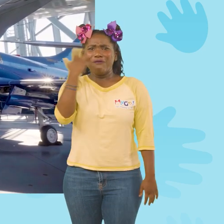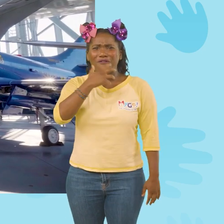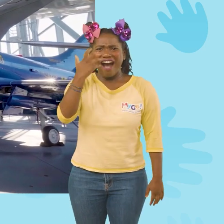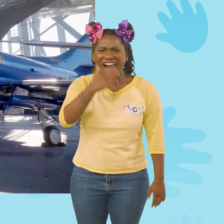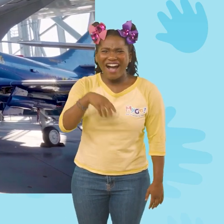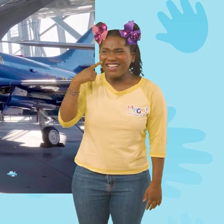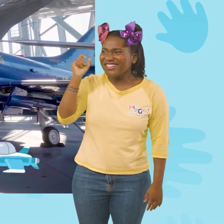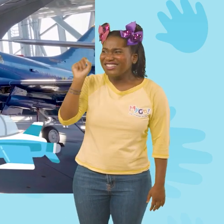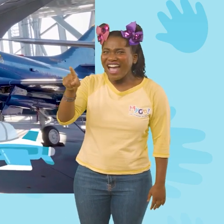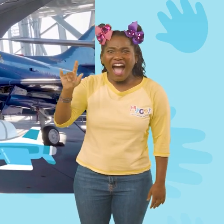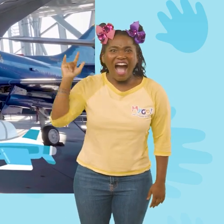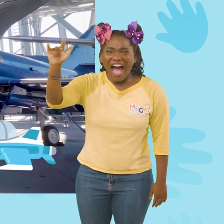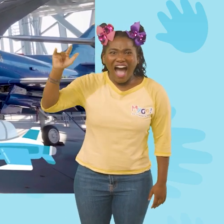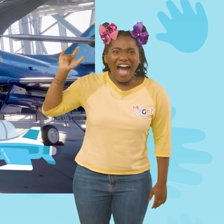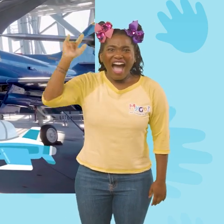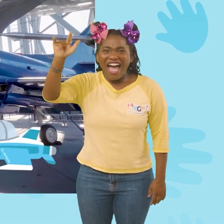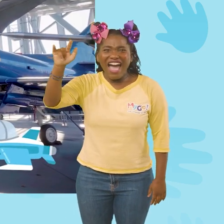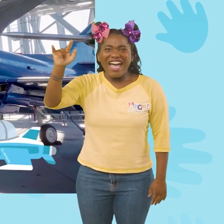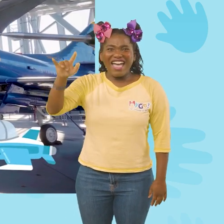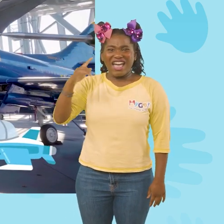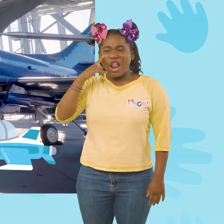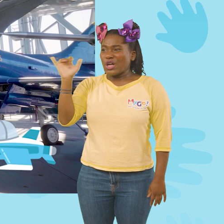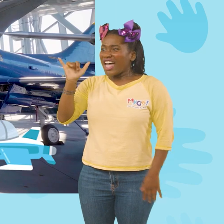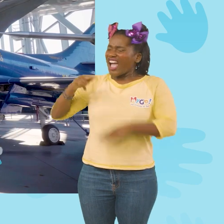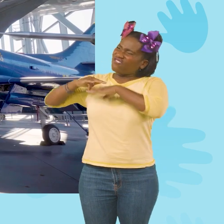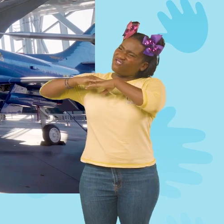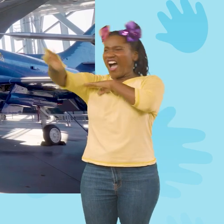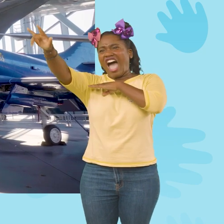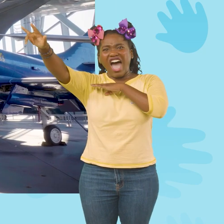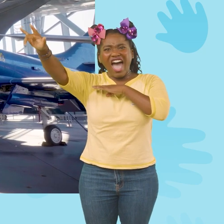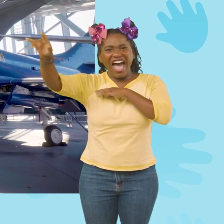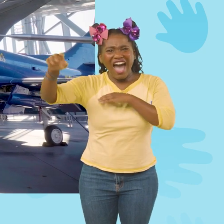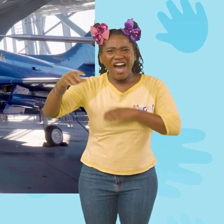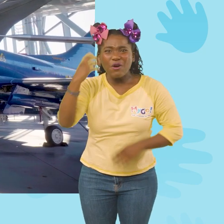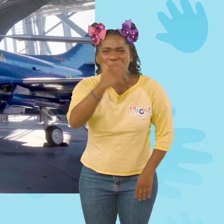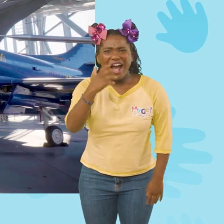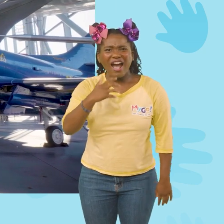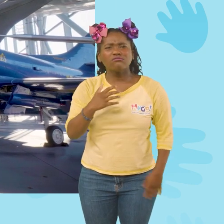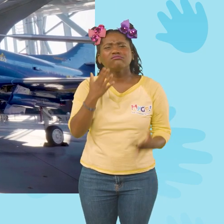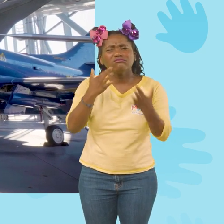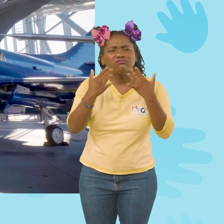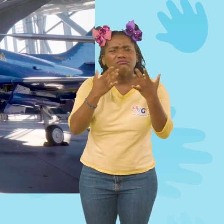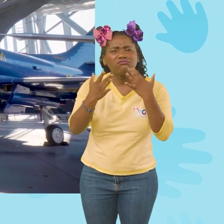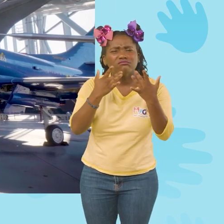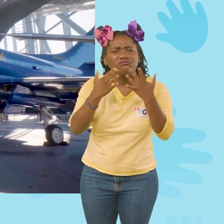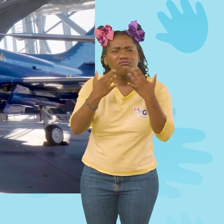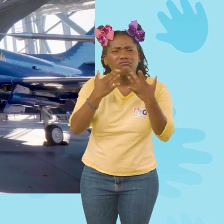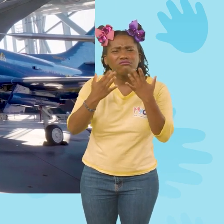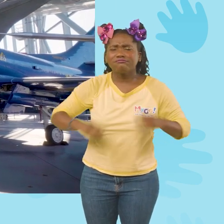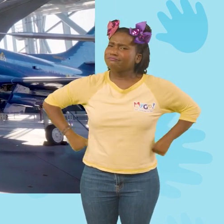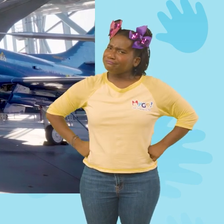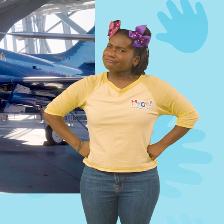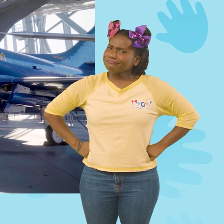Whoa! Check out this airplane. It looks like it goes really fast. Hey, what color of airplane is